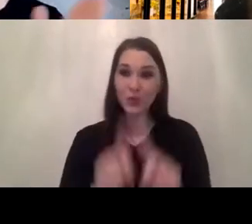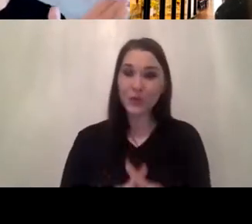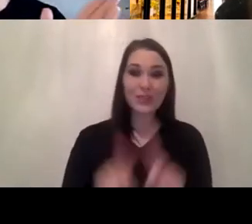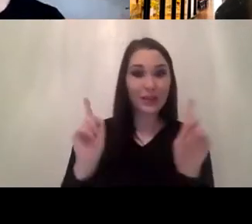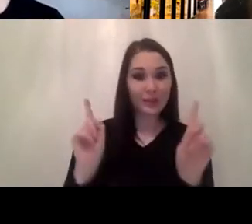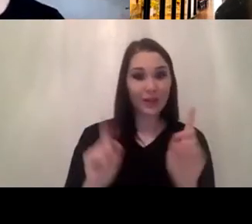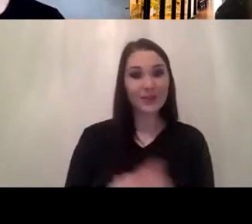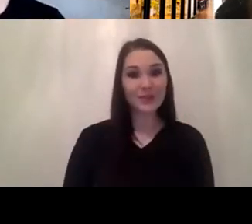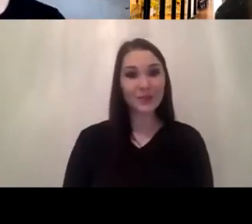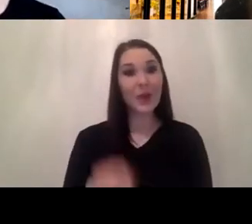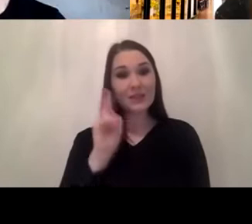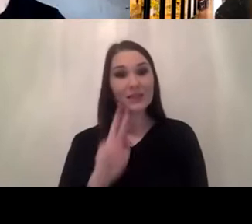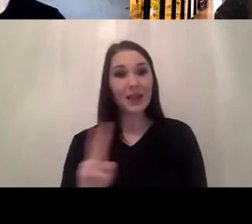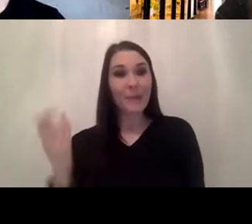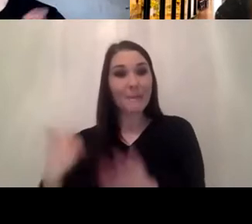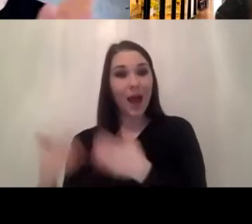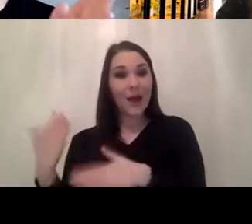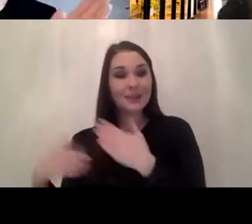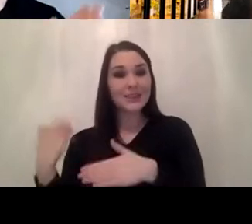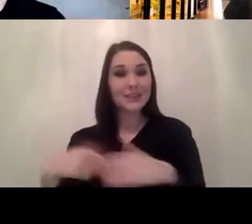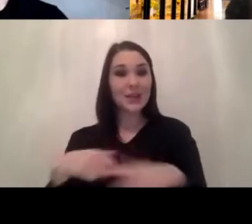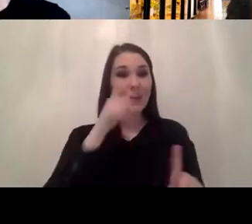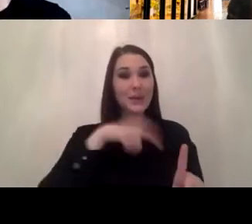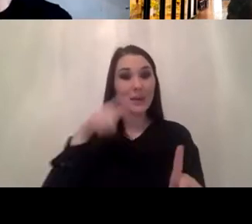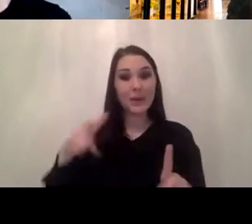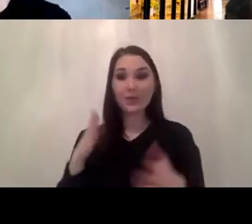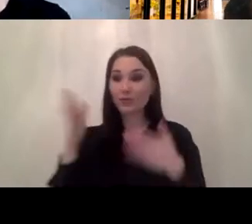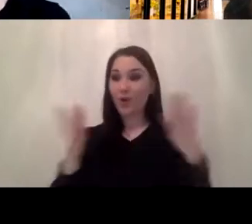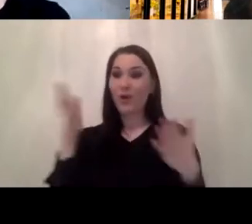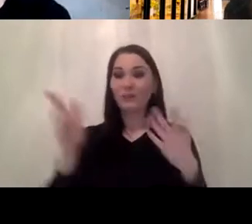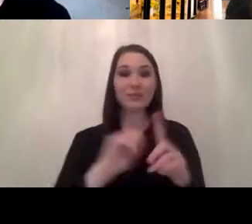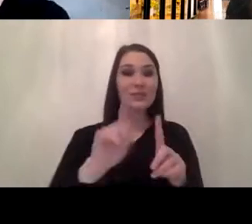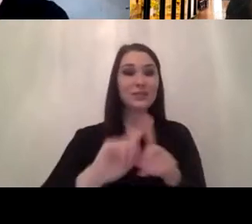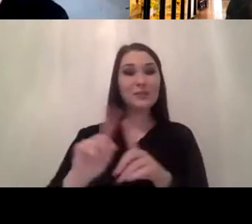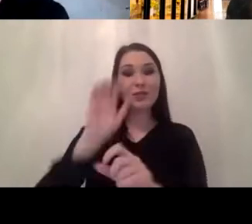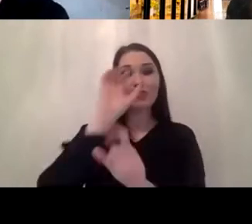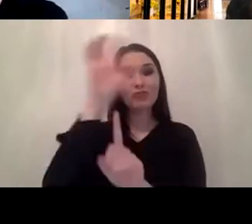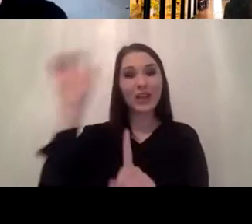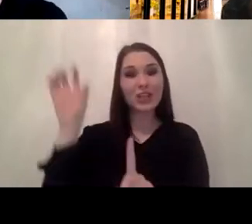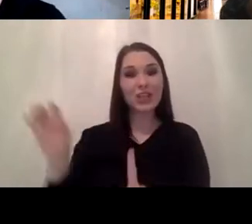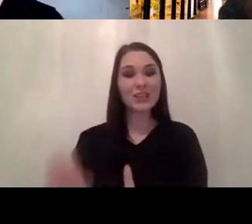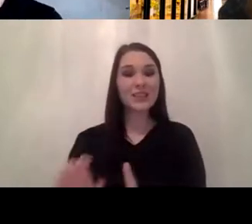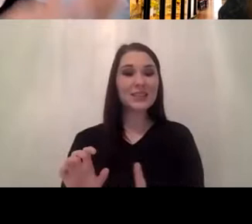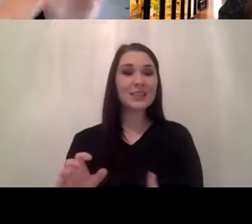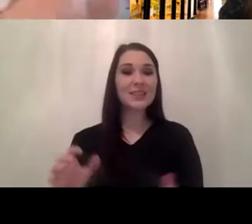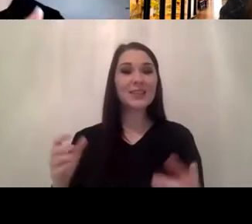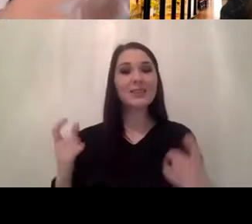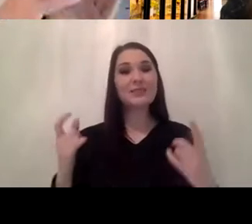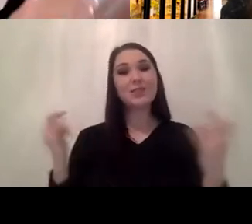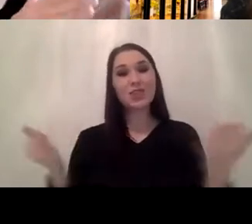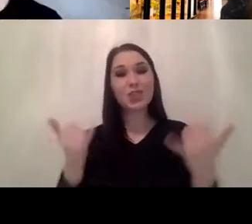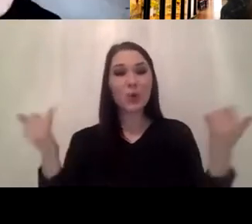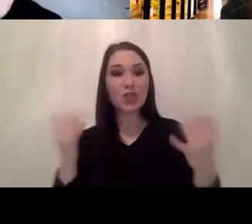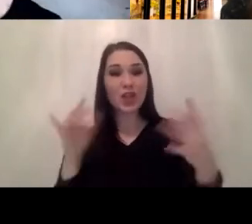past, sometimes this breaks down in terms of people going to different platforms. You know, different regions will have, this will be the social network for a business, and this will be the